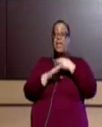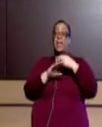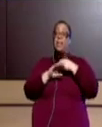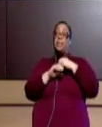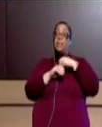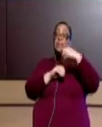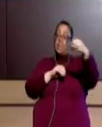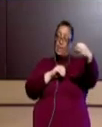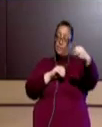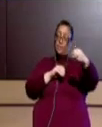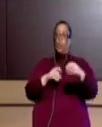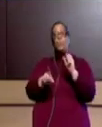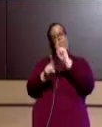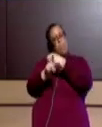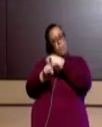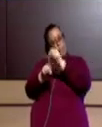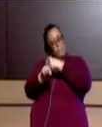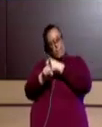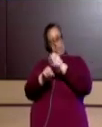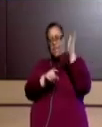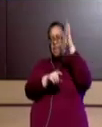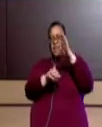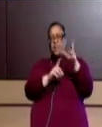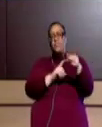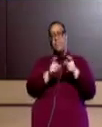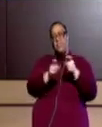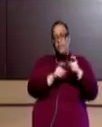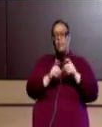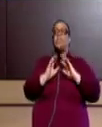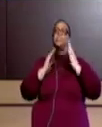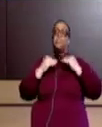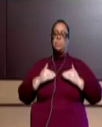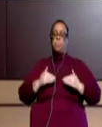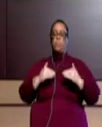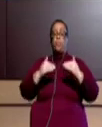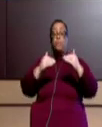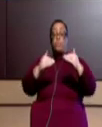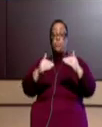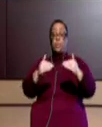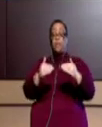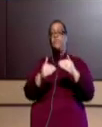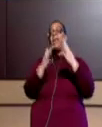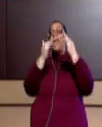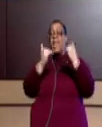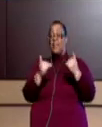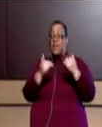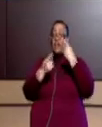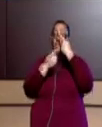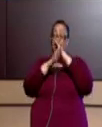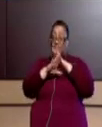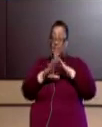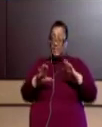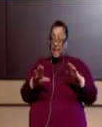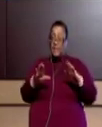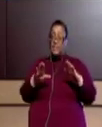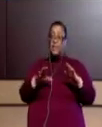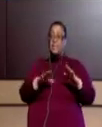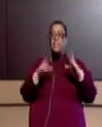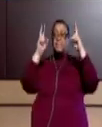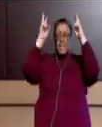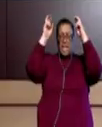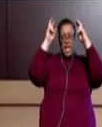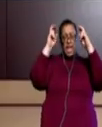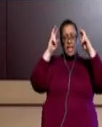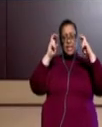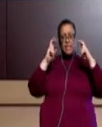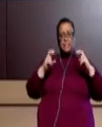down. Never dealt with it. Just went into life. And now they are silenced to look at that date rape, to look at